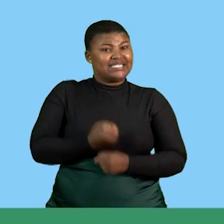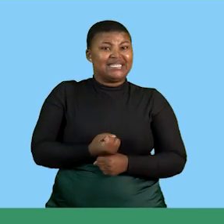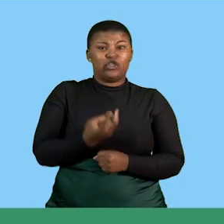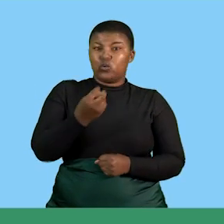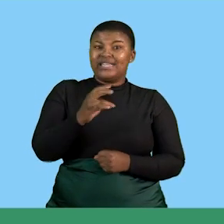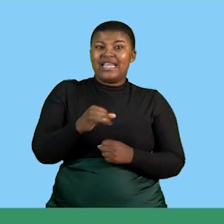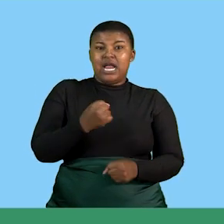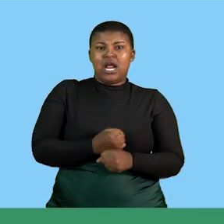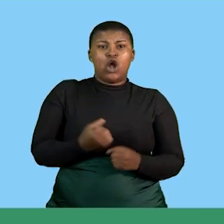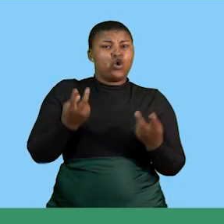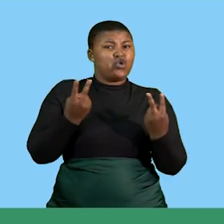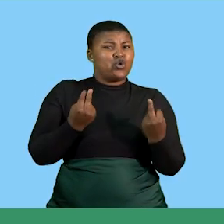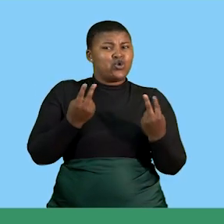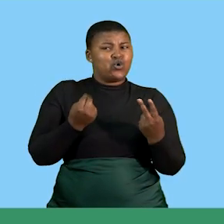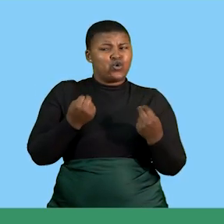new tire